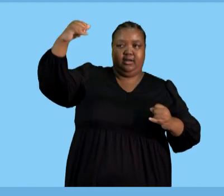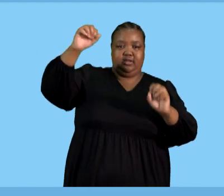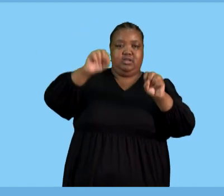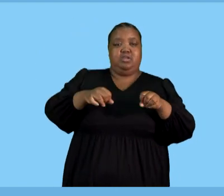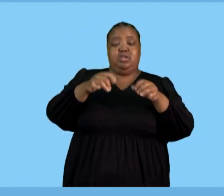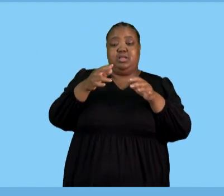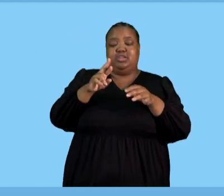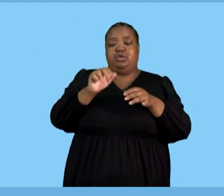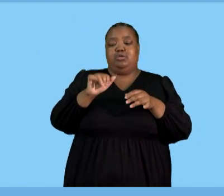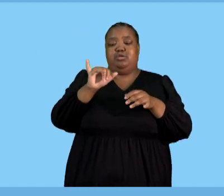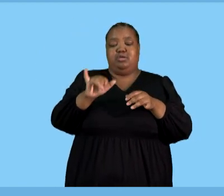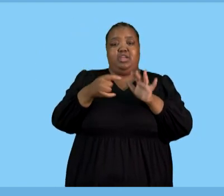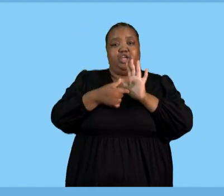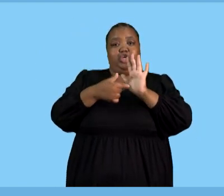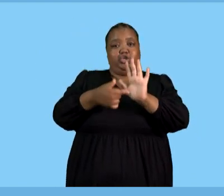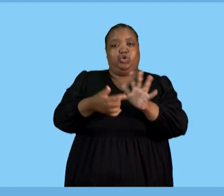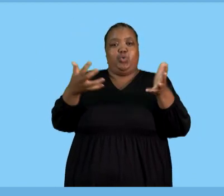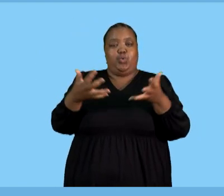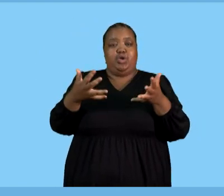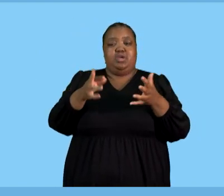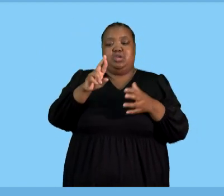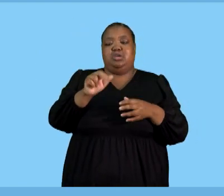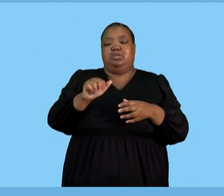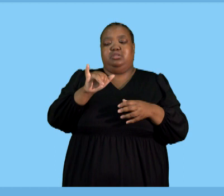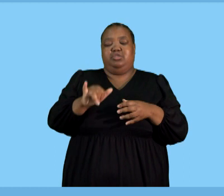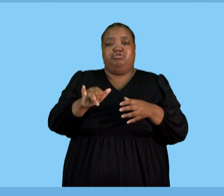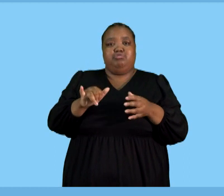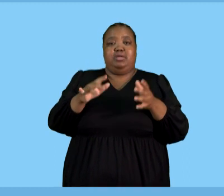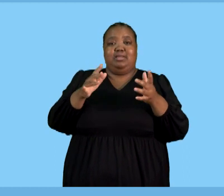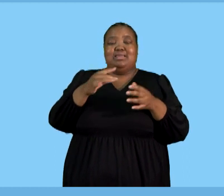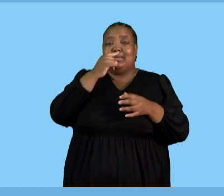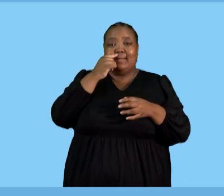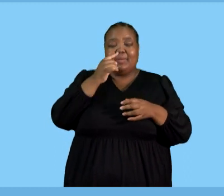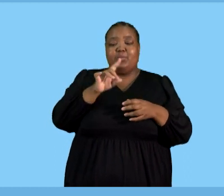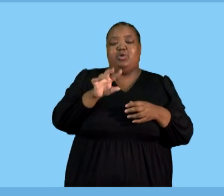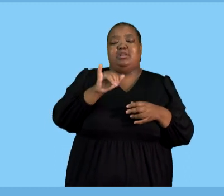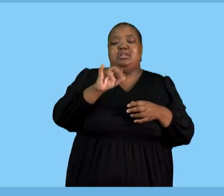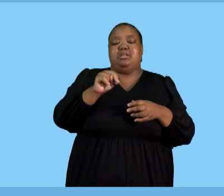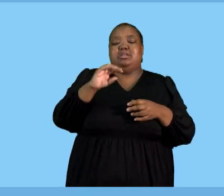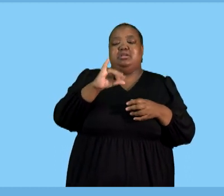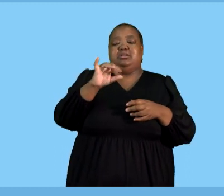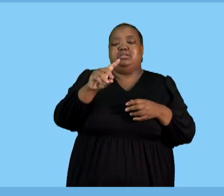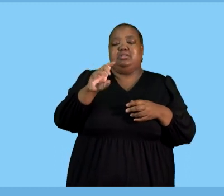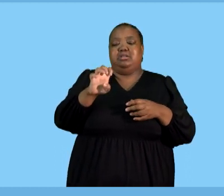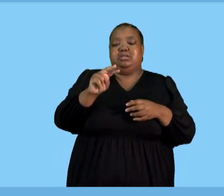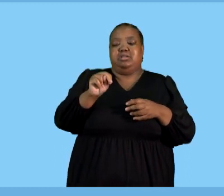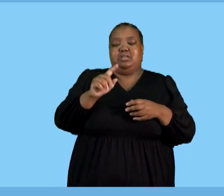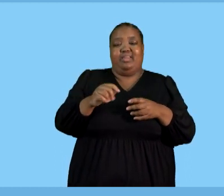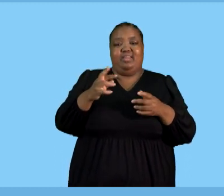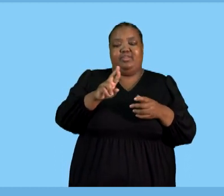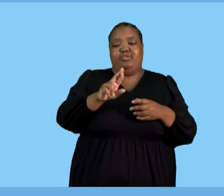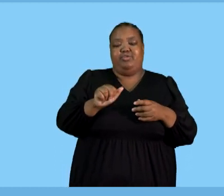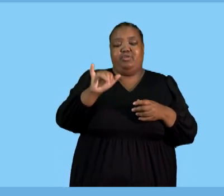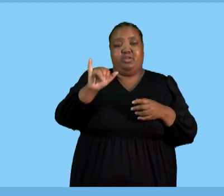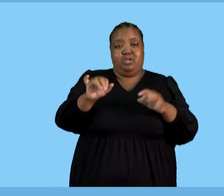of reflection. So the light coming, or the ray coming from the source, is called the incident ray. If our source was to be